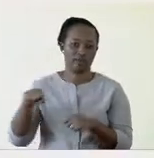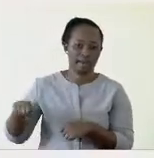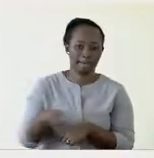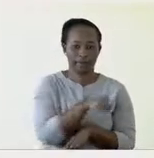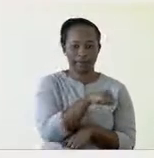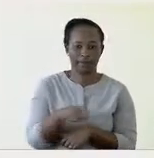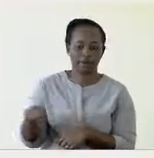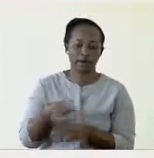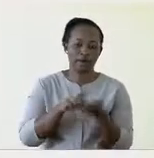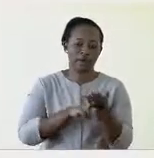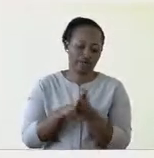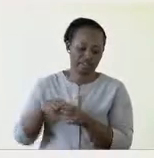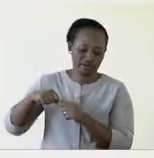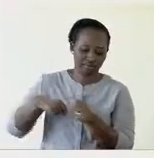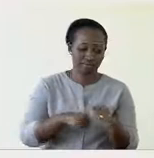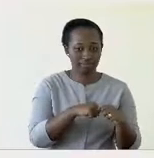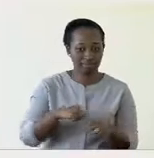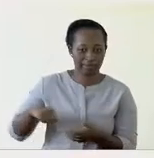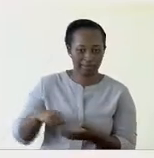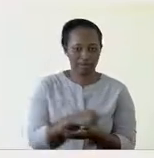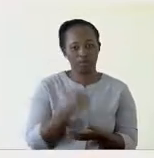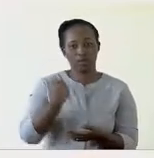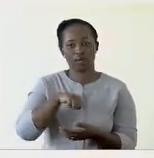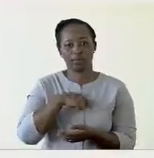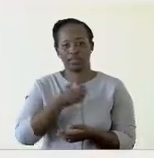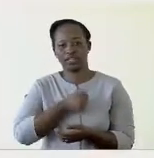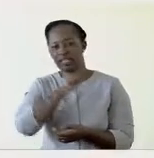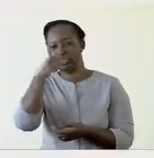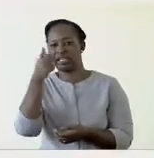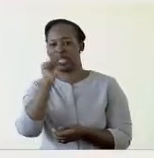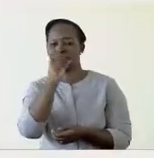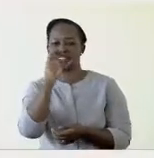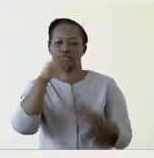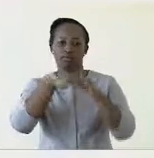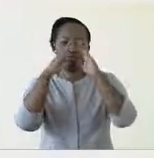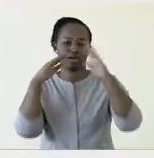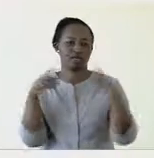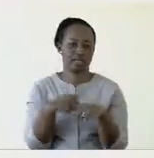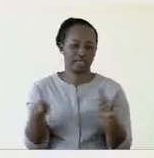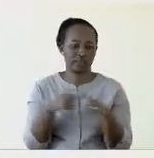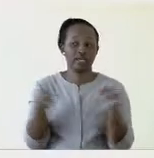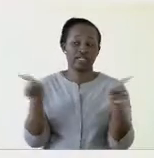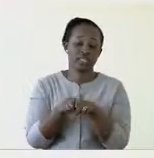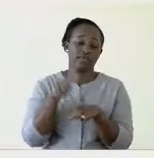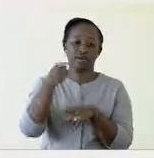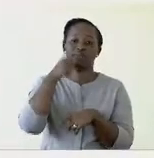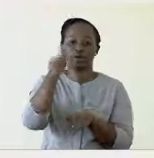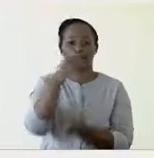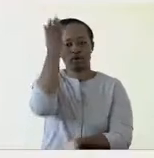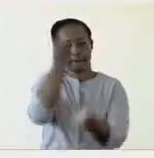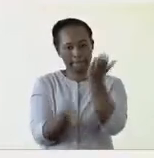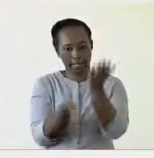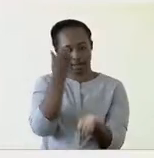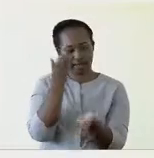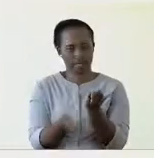it. We have what you call air conditioners in the buildings, in the gadgets. These are also, they have to be balanced. So